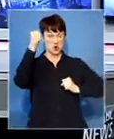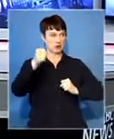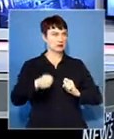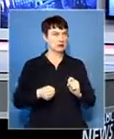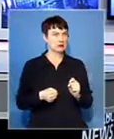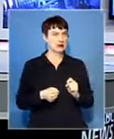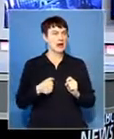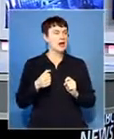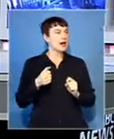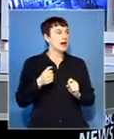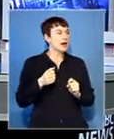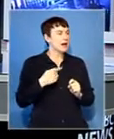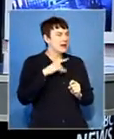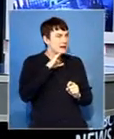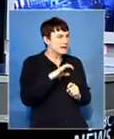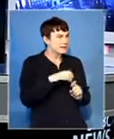to the heckling and the